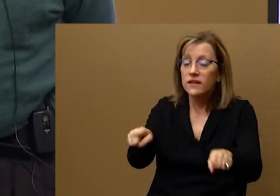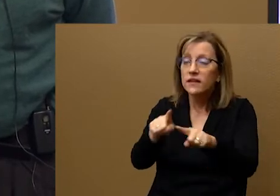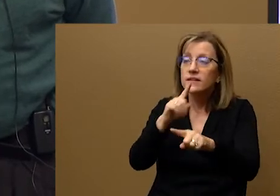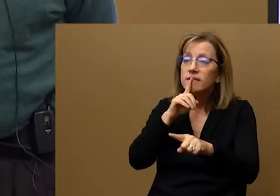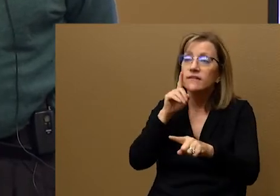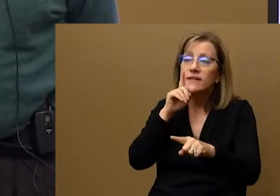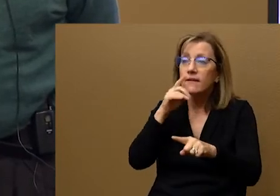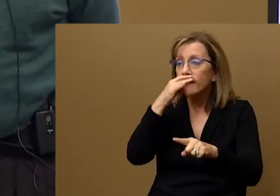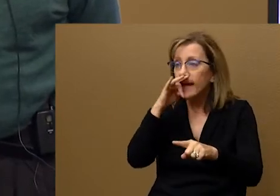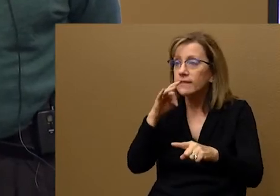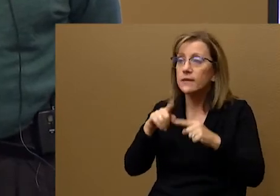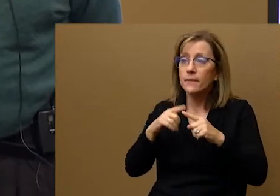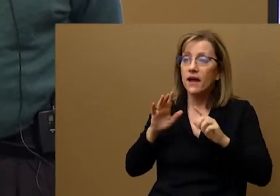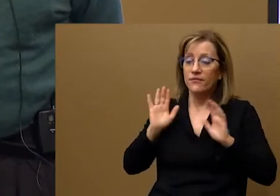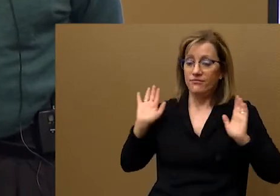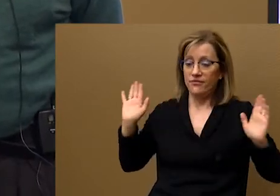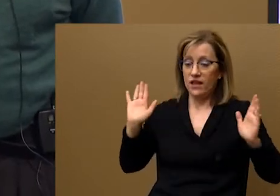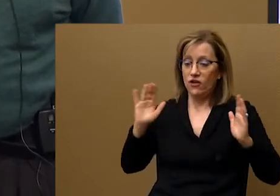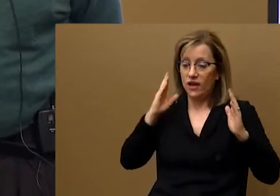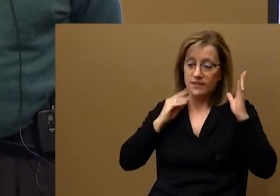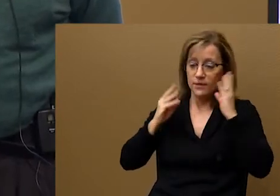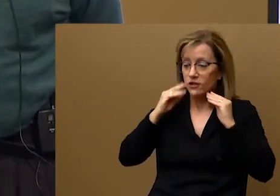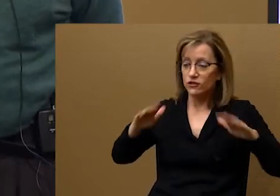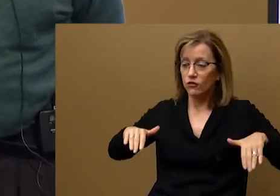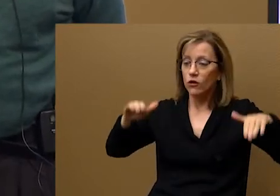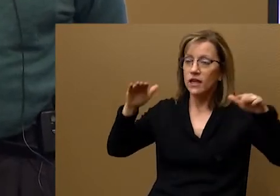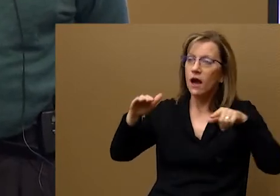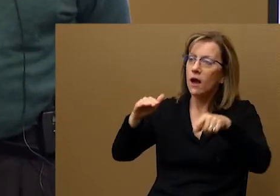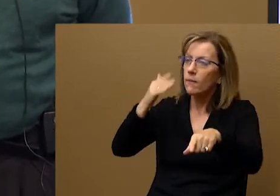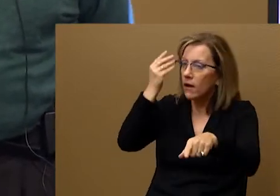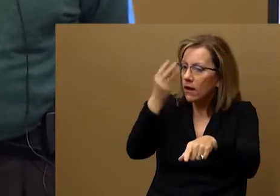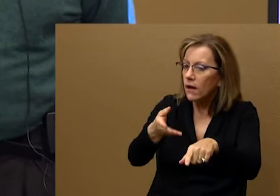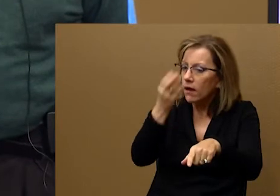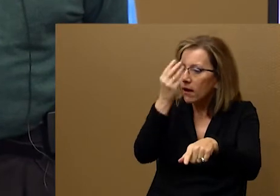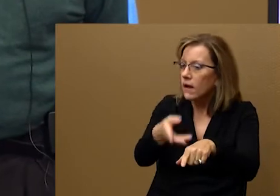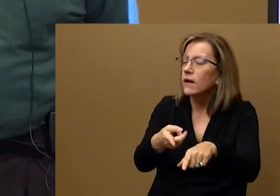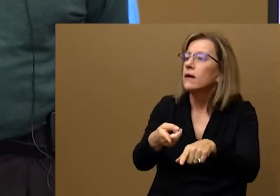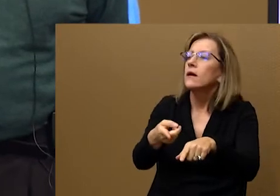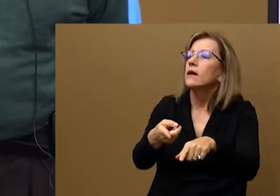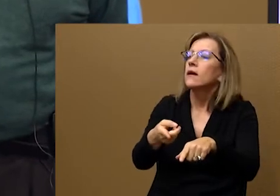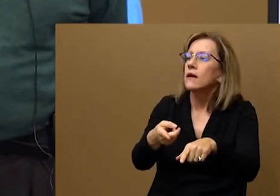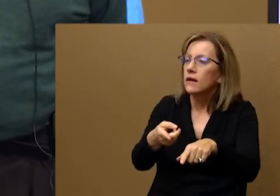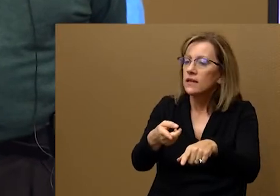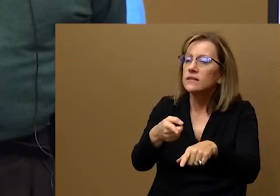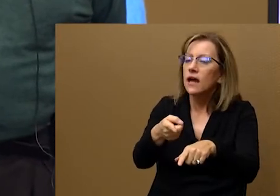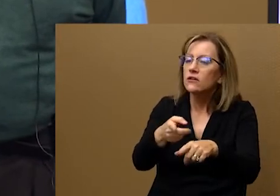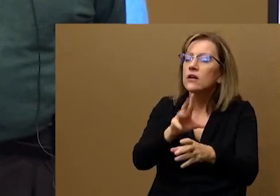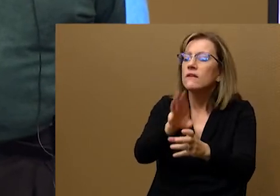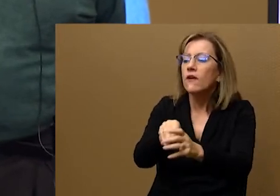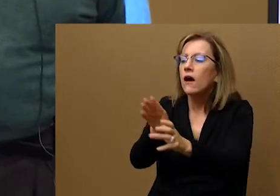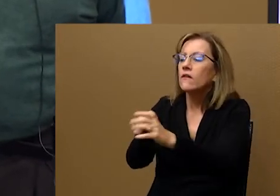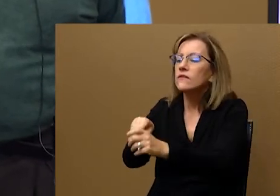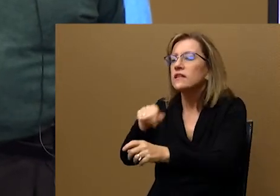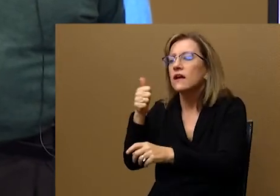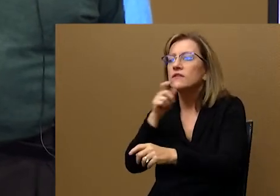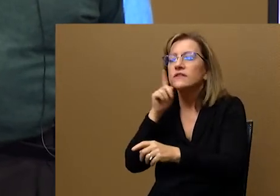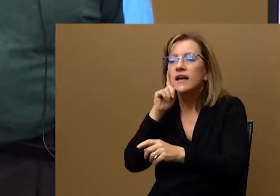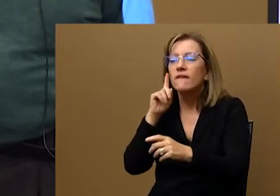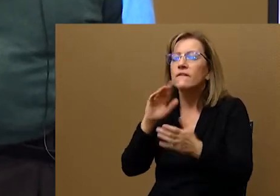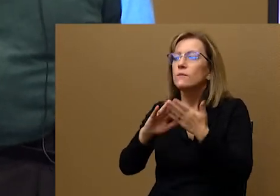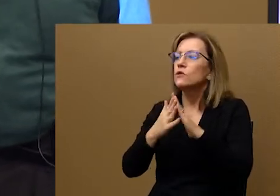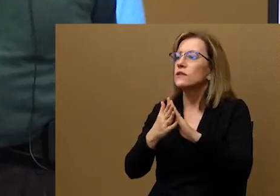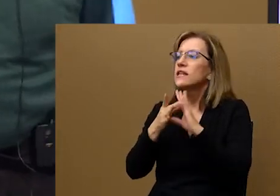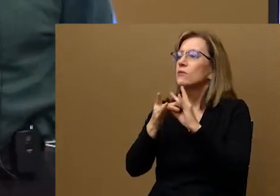about their experiences growing up and how the parents could start getting them involved in other deaf